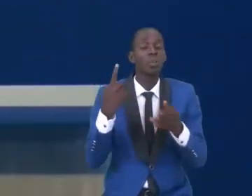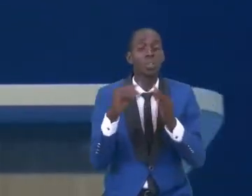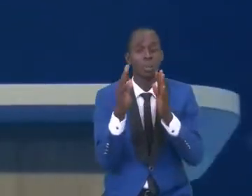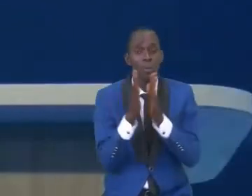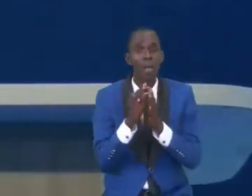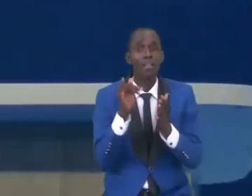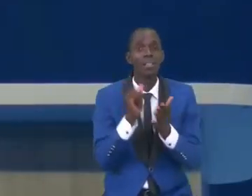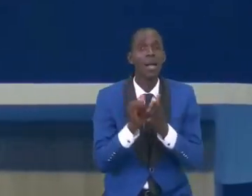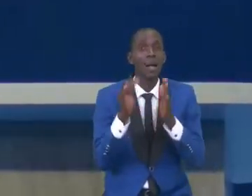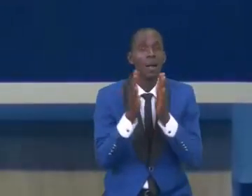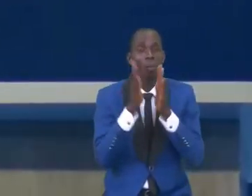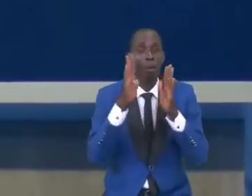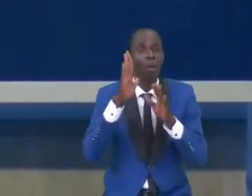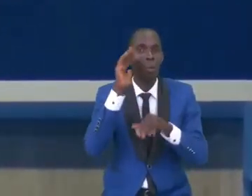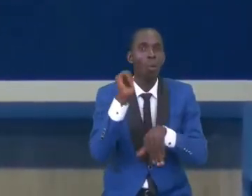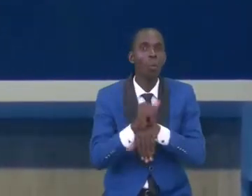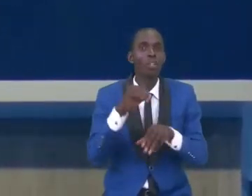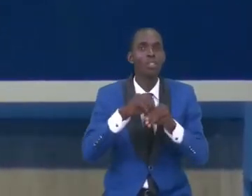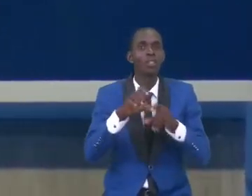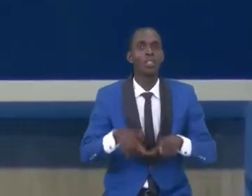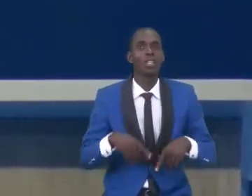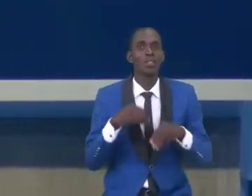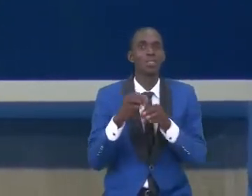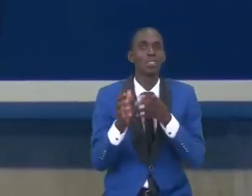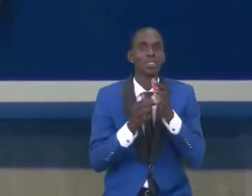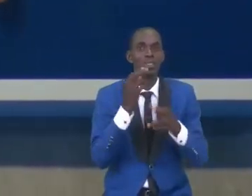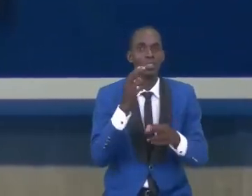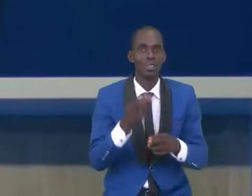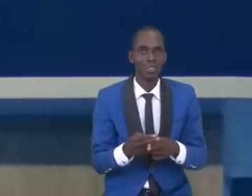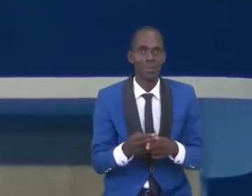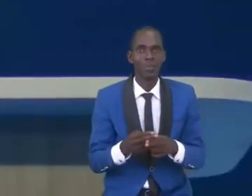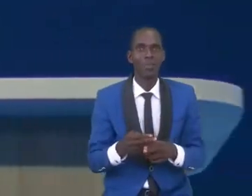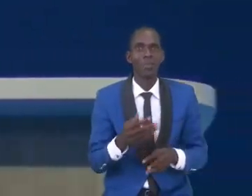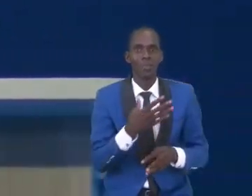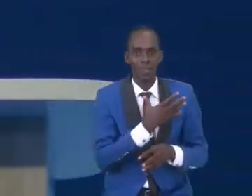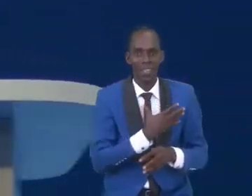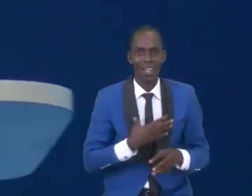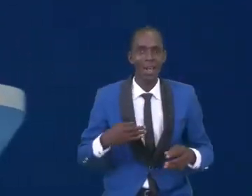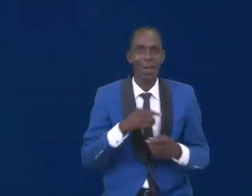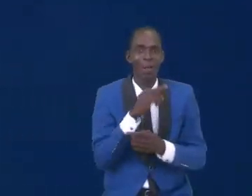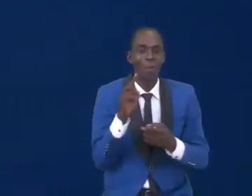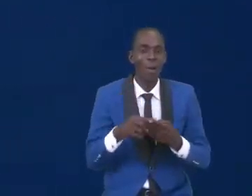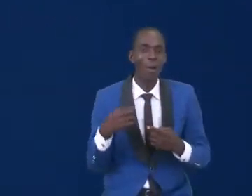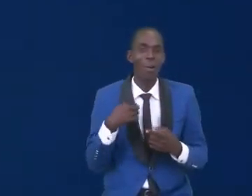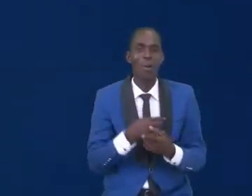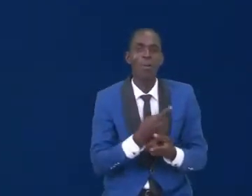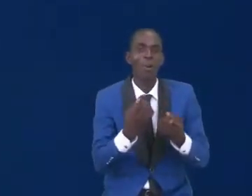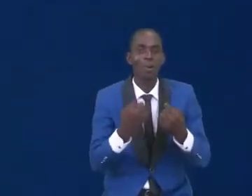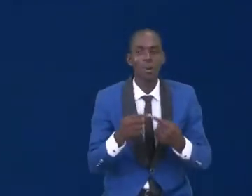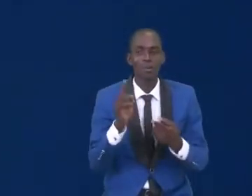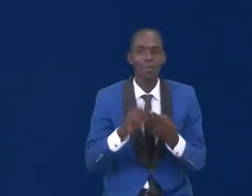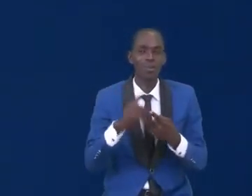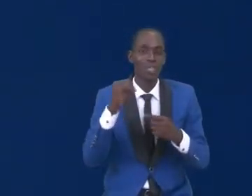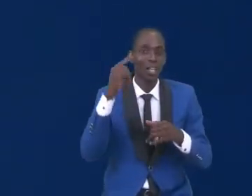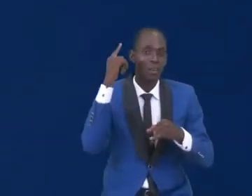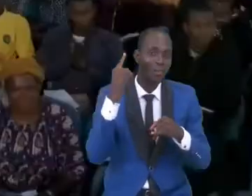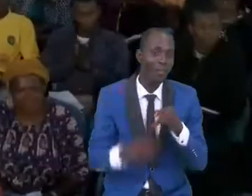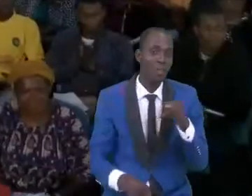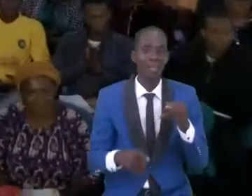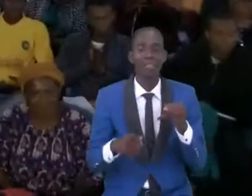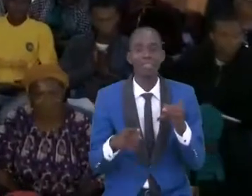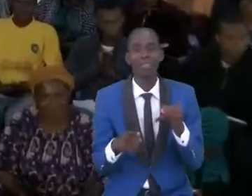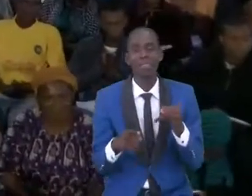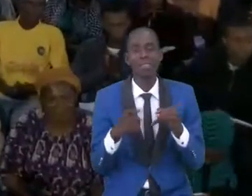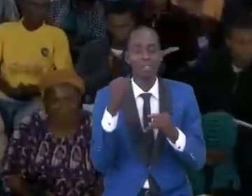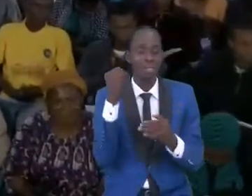power will operate in your life. And of course, when we come to the final, amen.